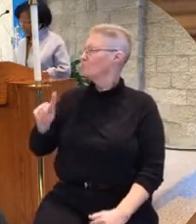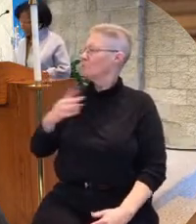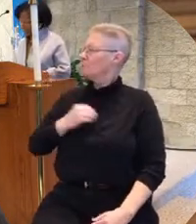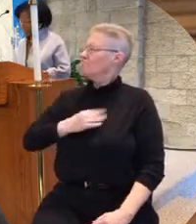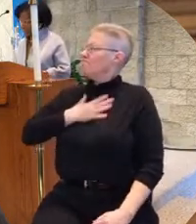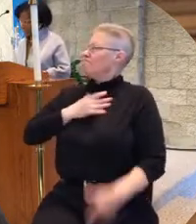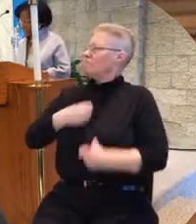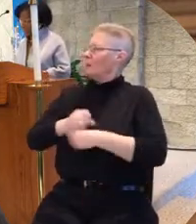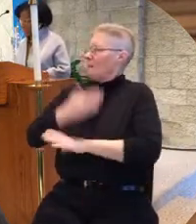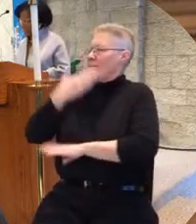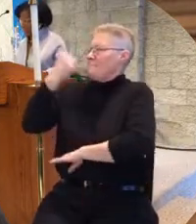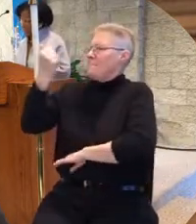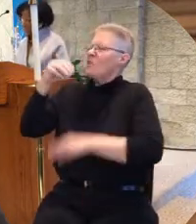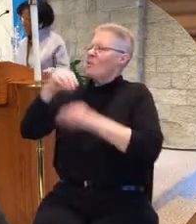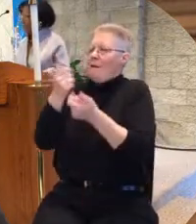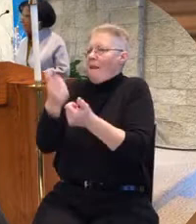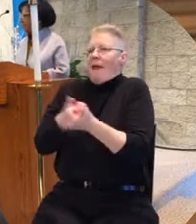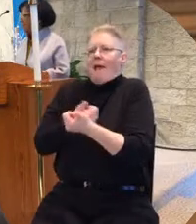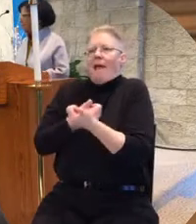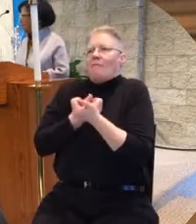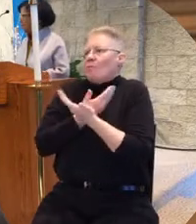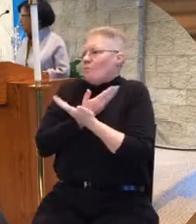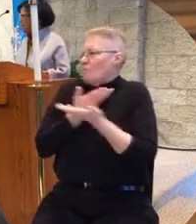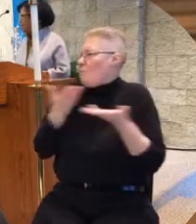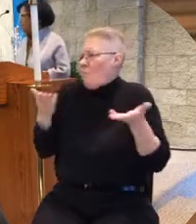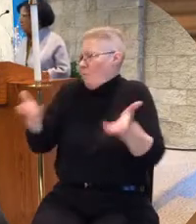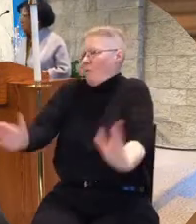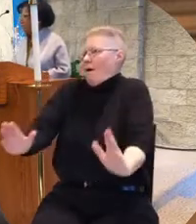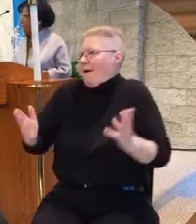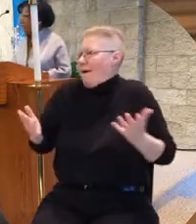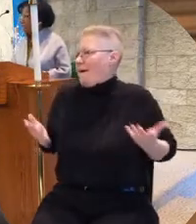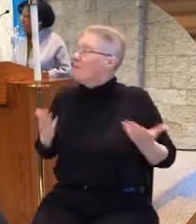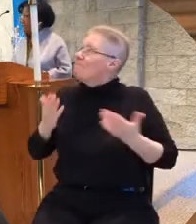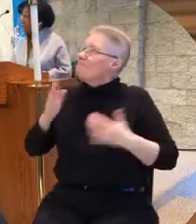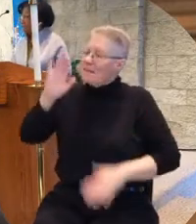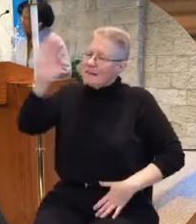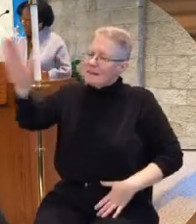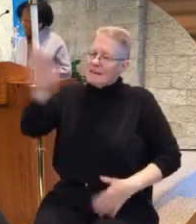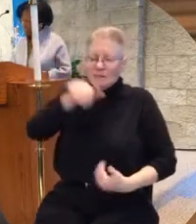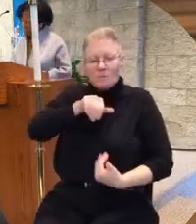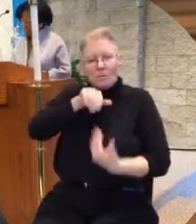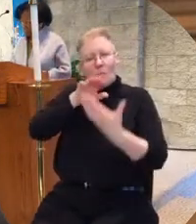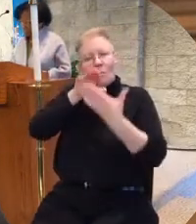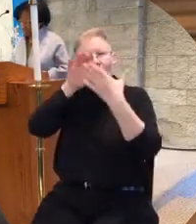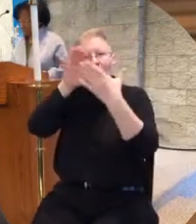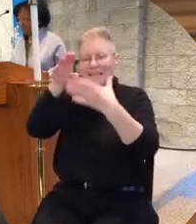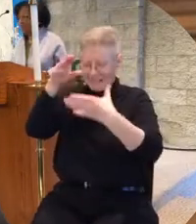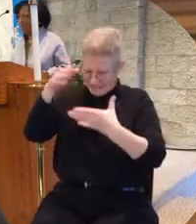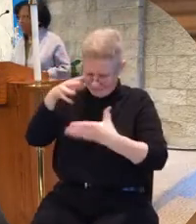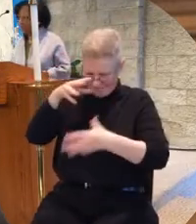Divine love blesses all that I think, say, and do.